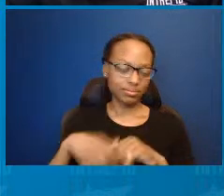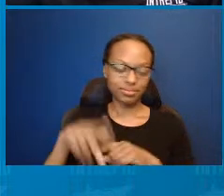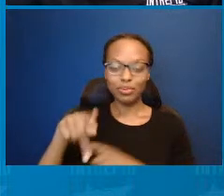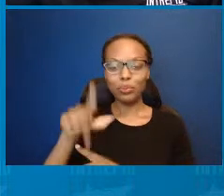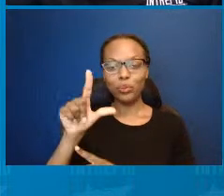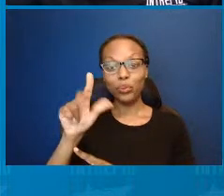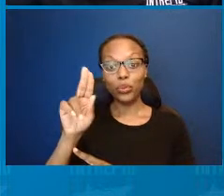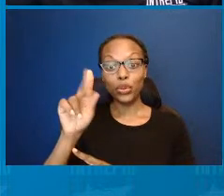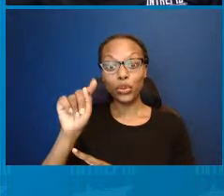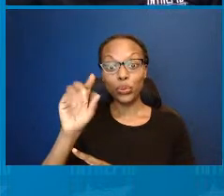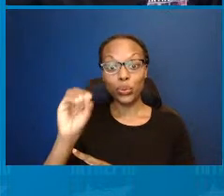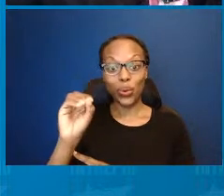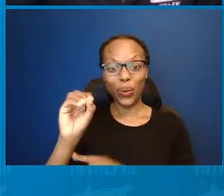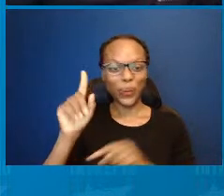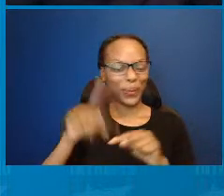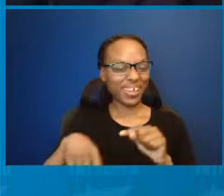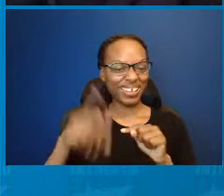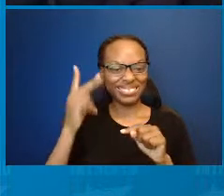this one.